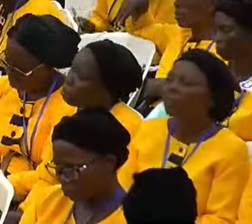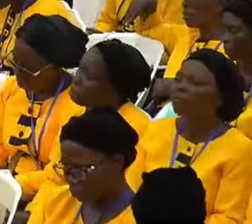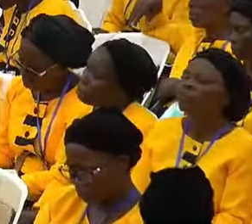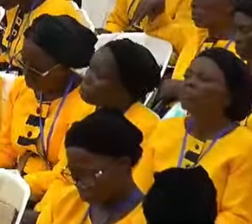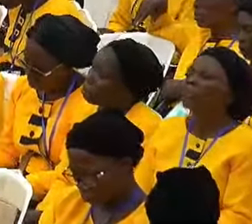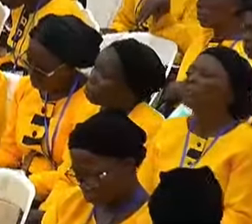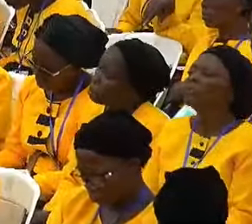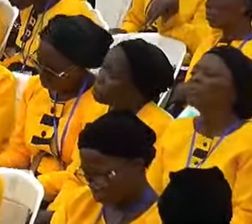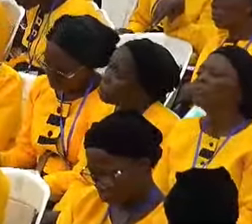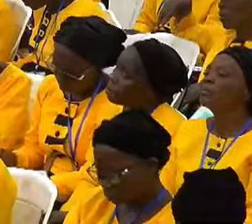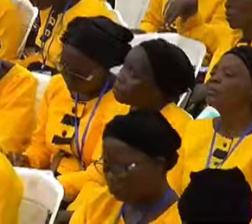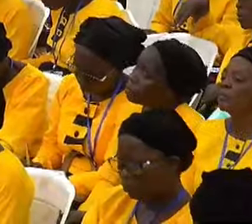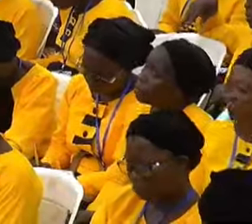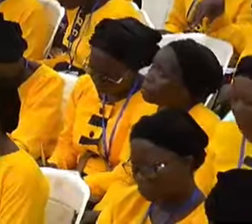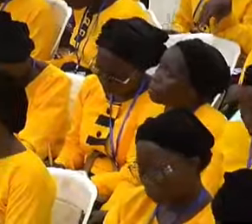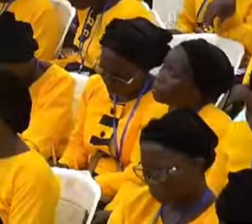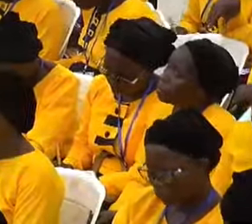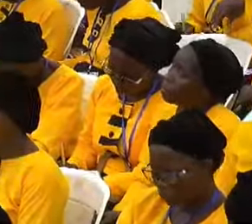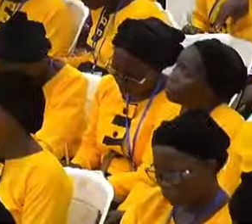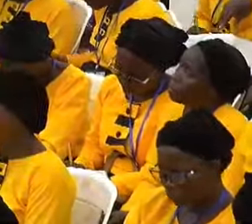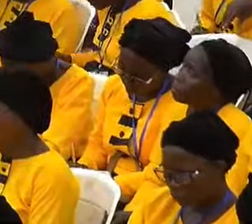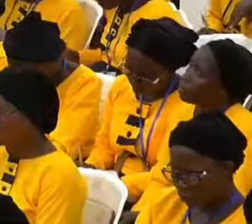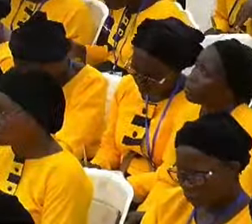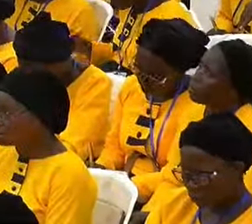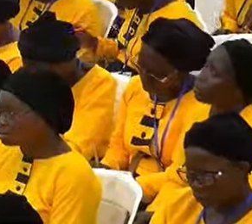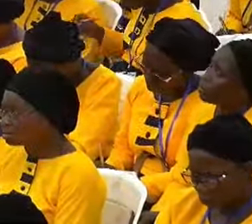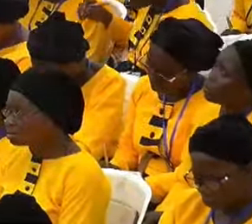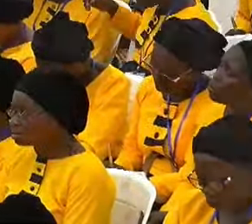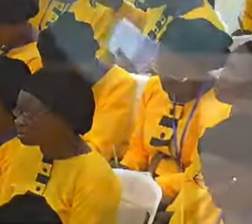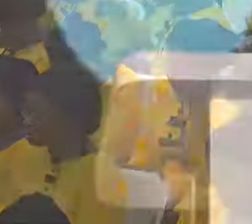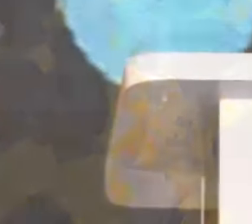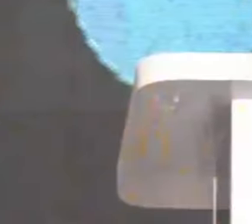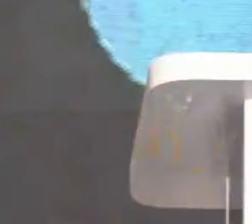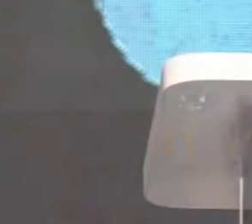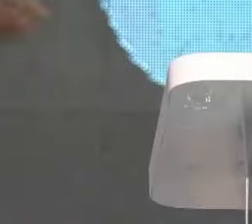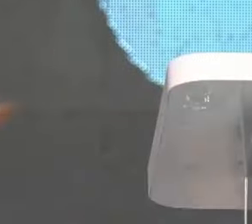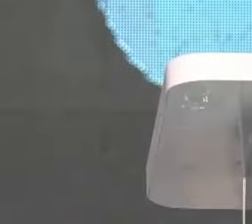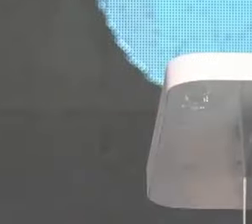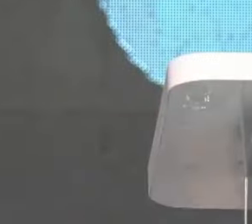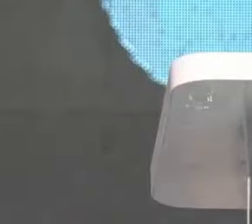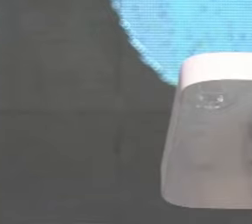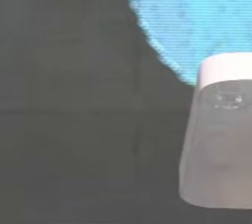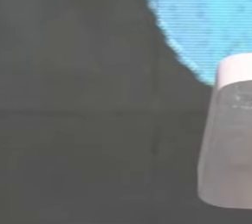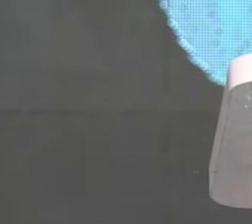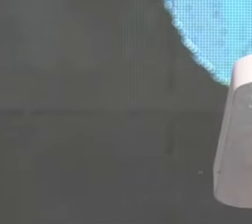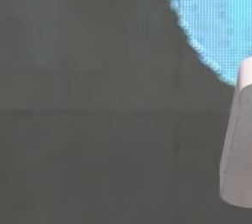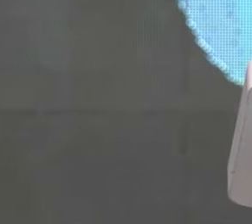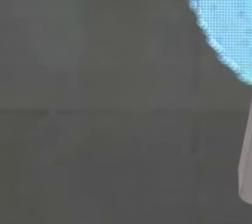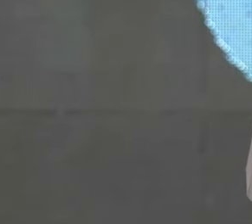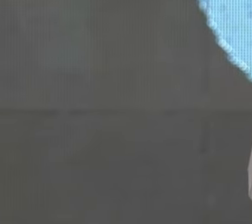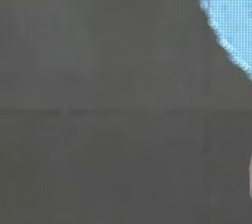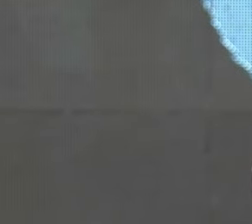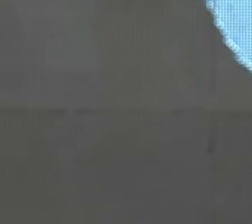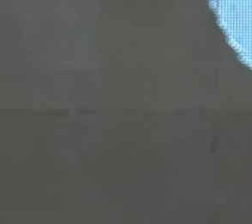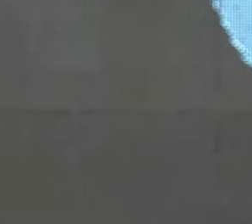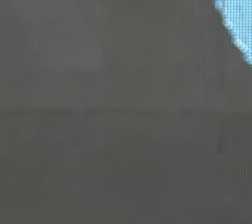The corruption and the frequency of their besetting sins. Number two, the consequence and the vitality